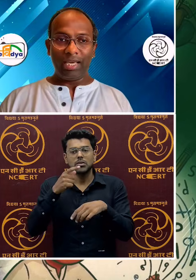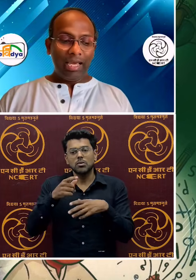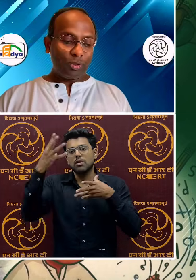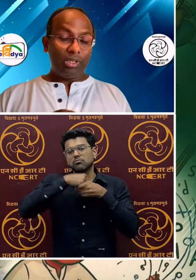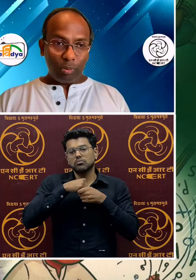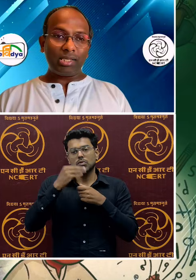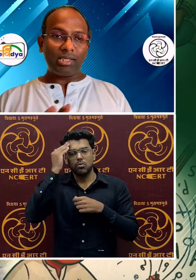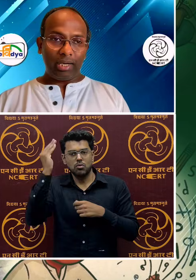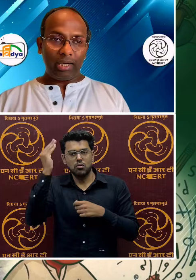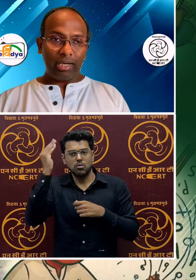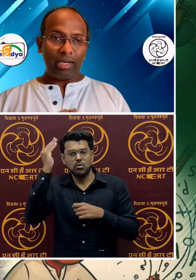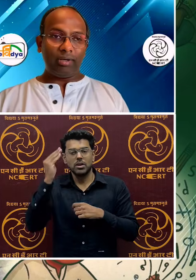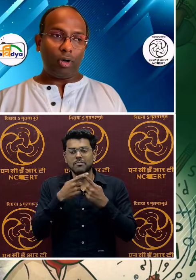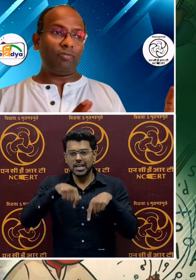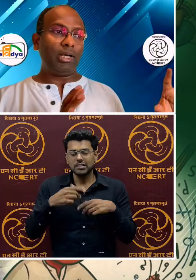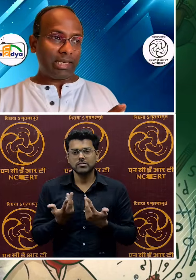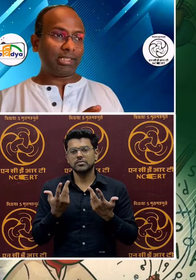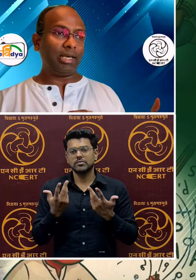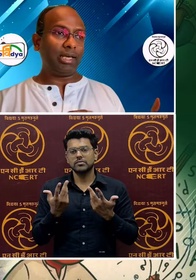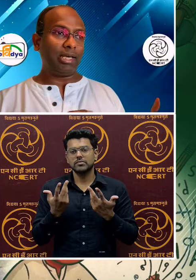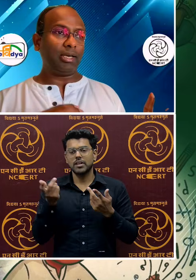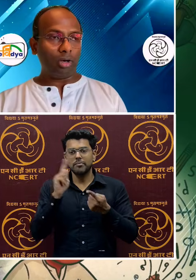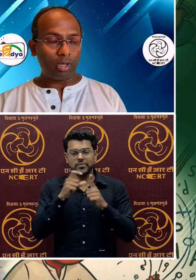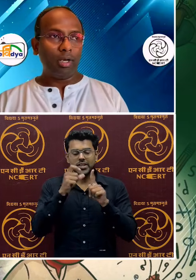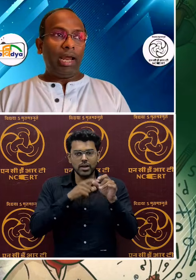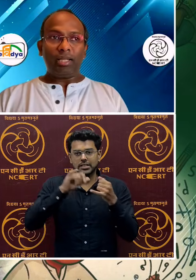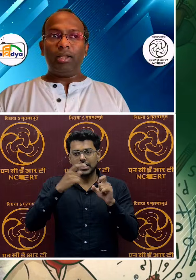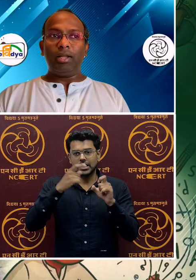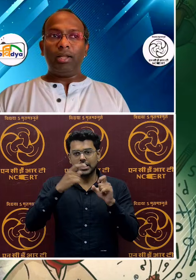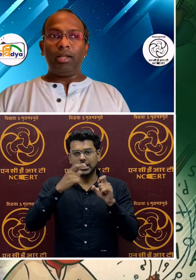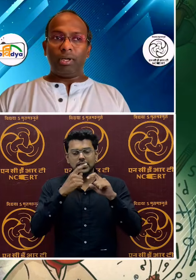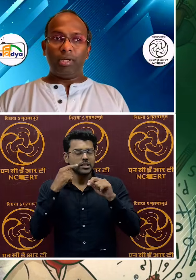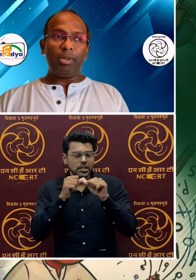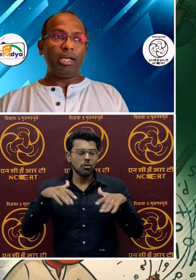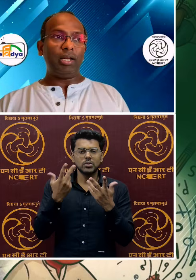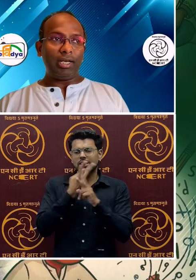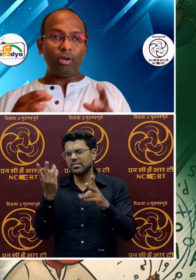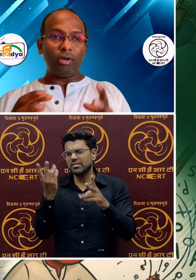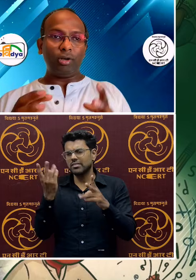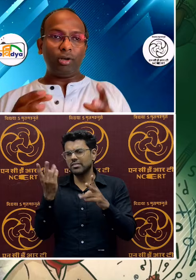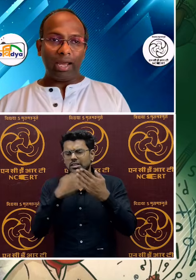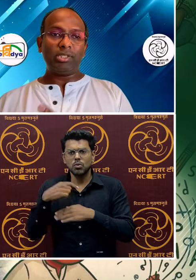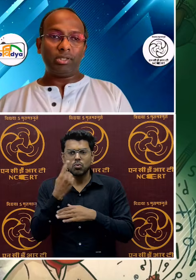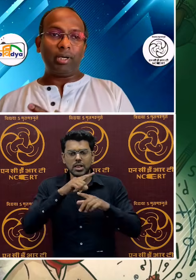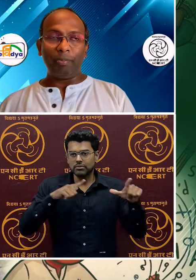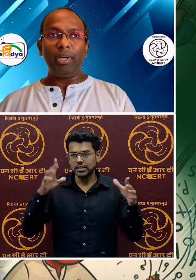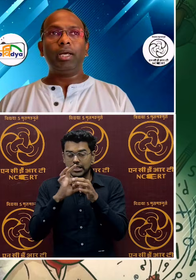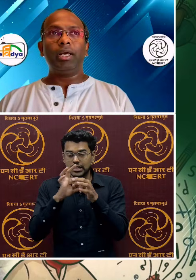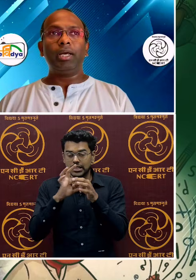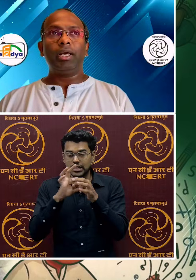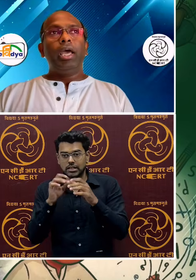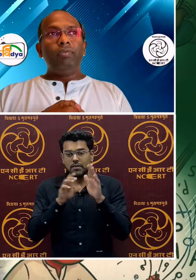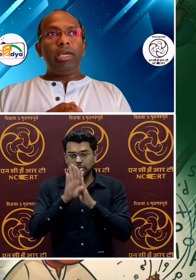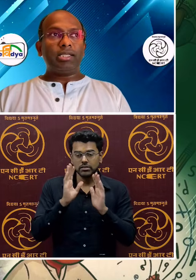knowledge. So today's narrative of dyslexic or any other disability related to language